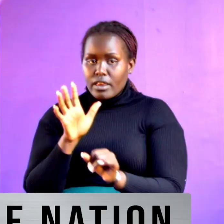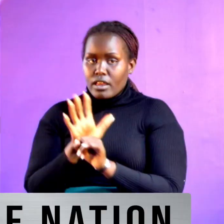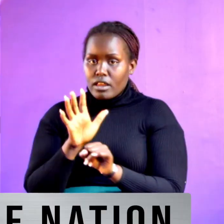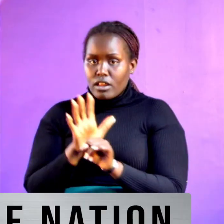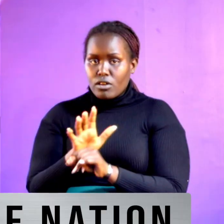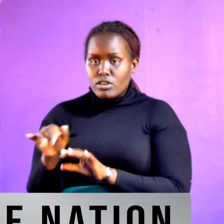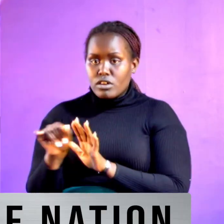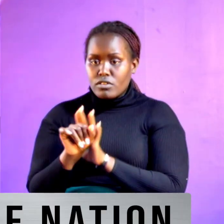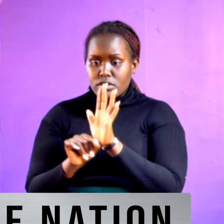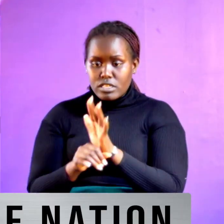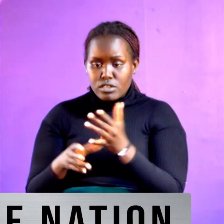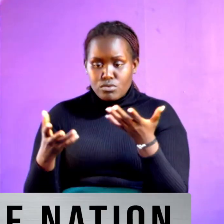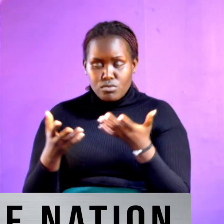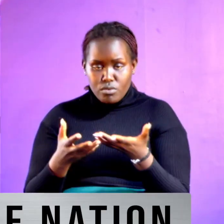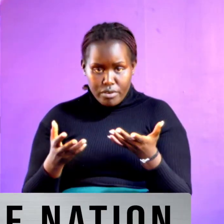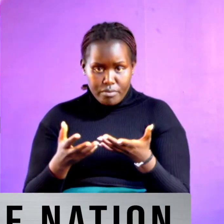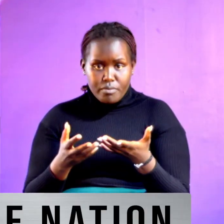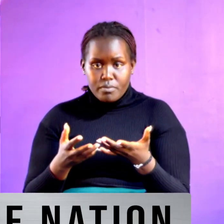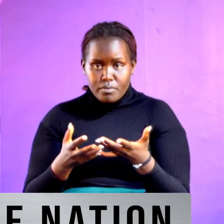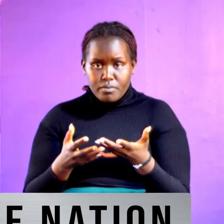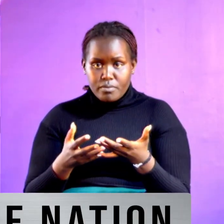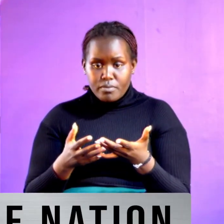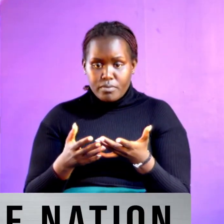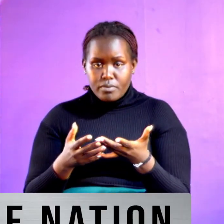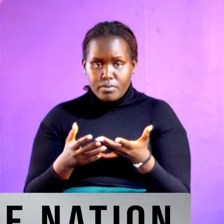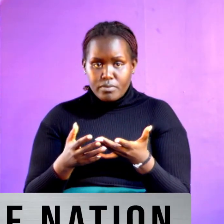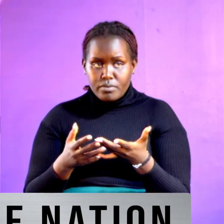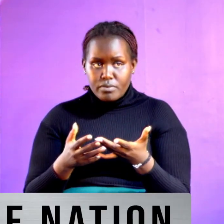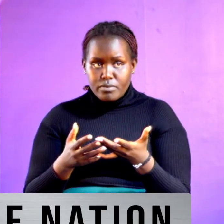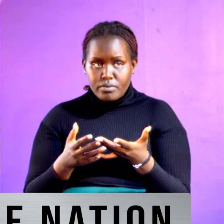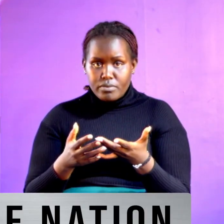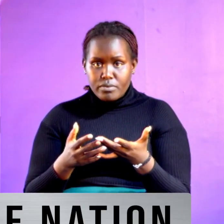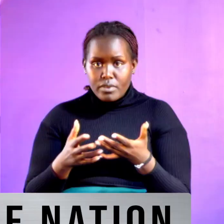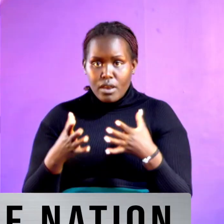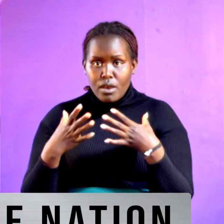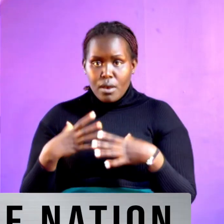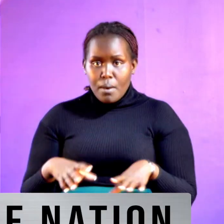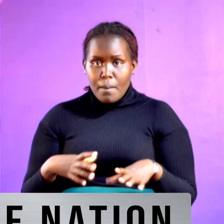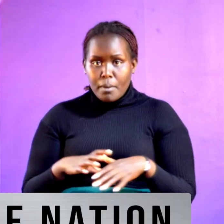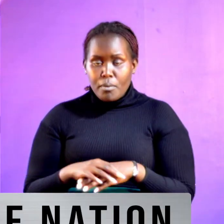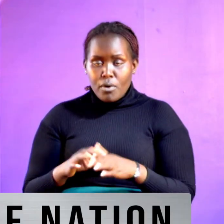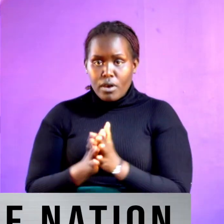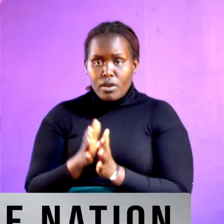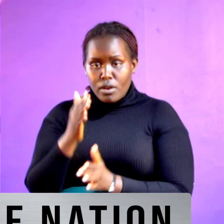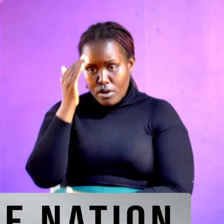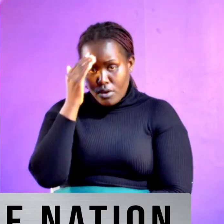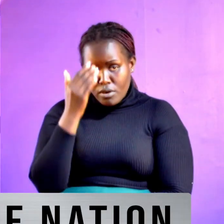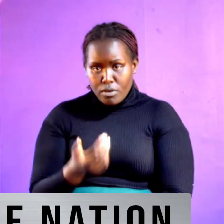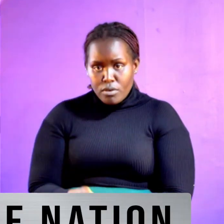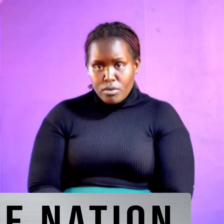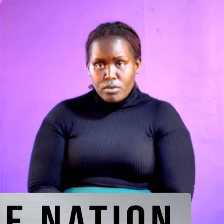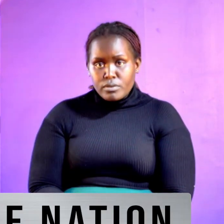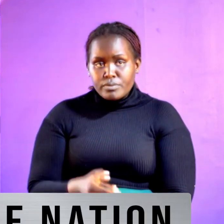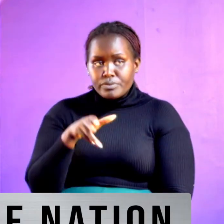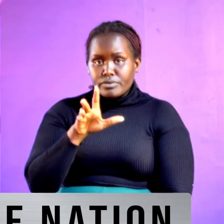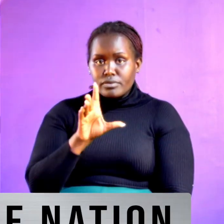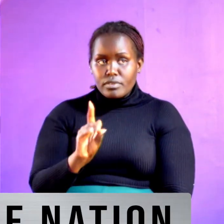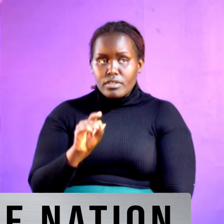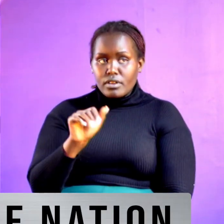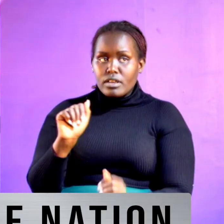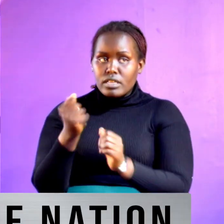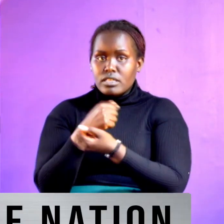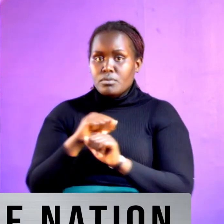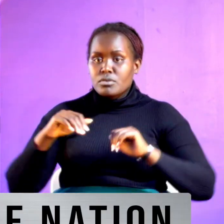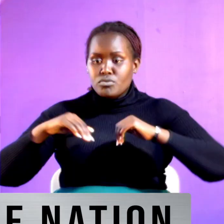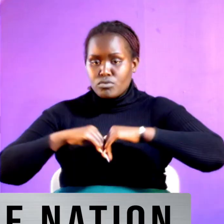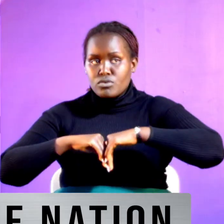violence unleashed, upon a people, and, the UDA cannot be separated